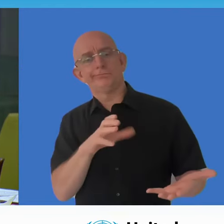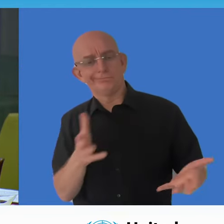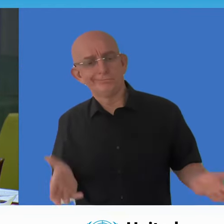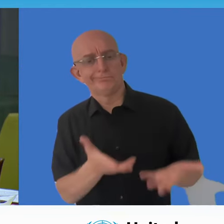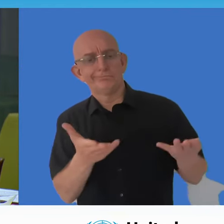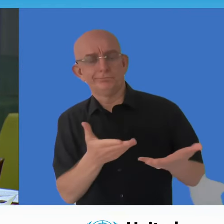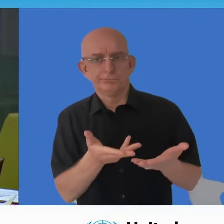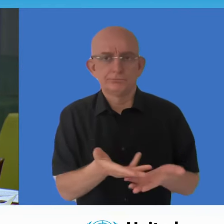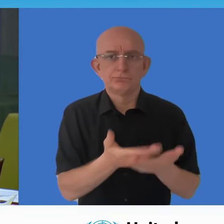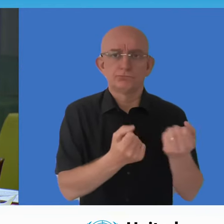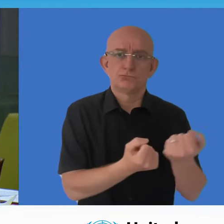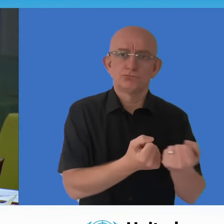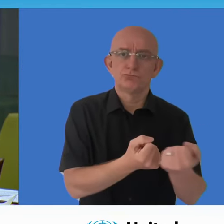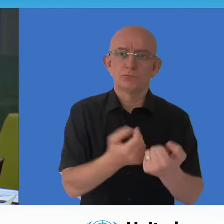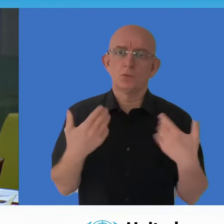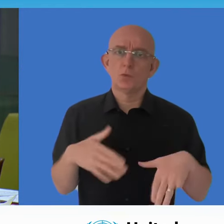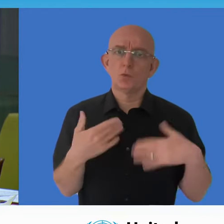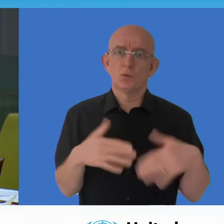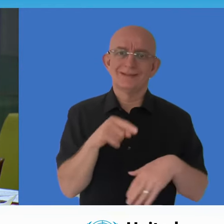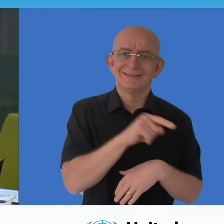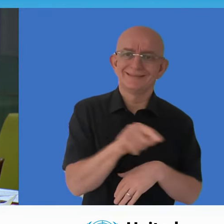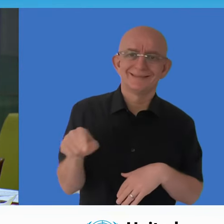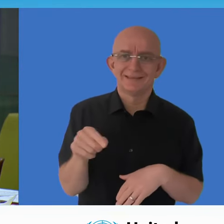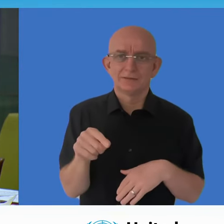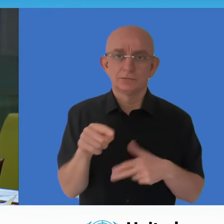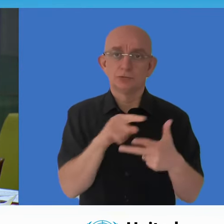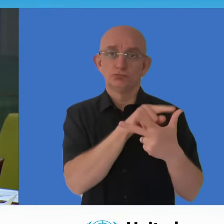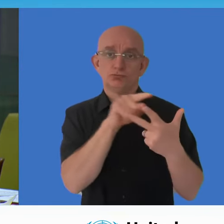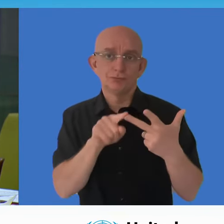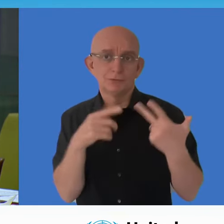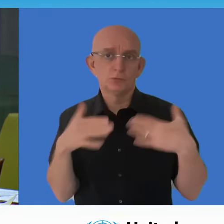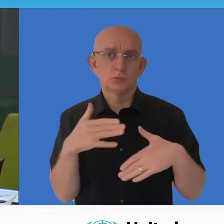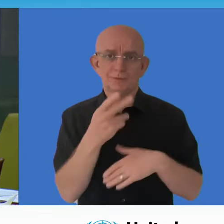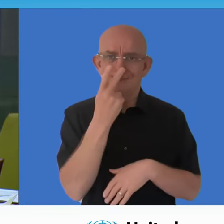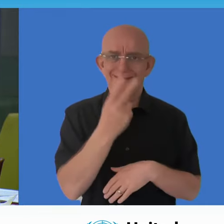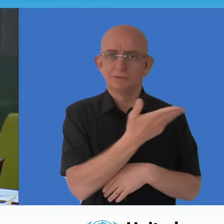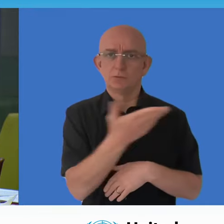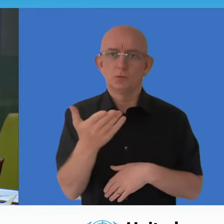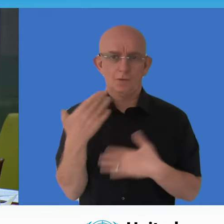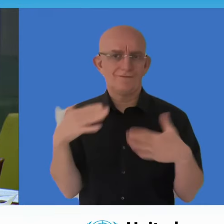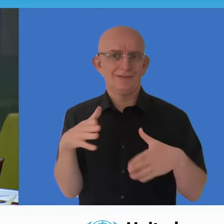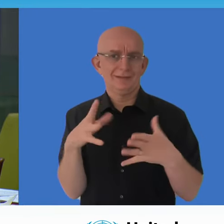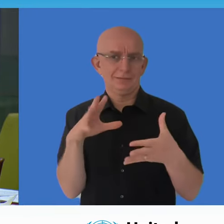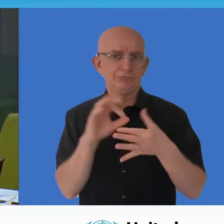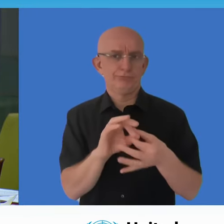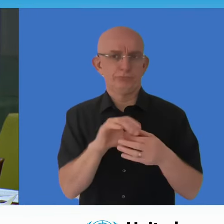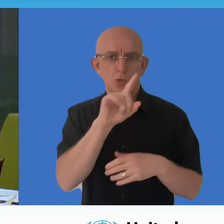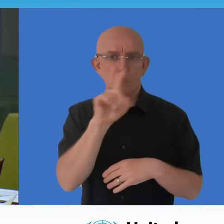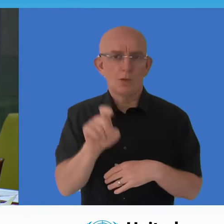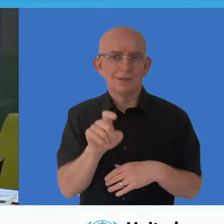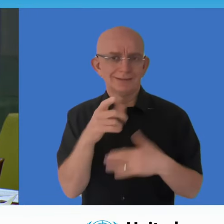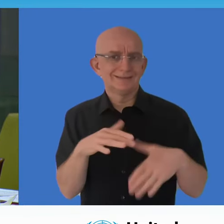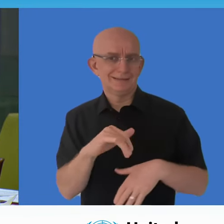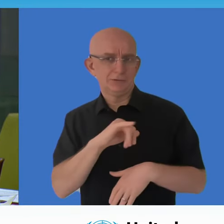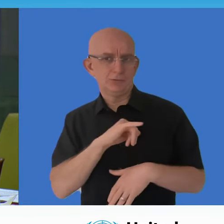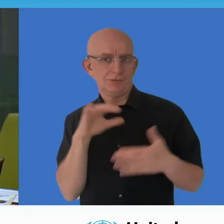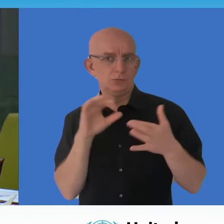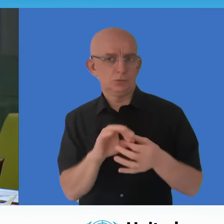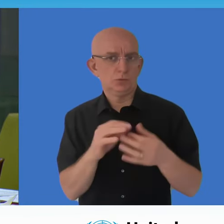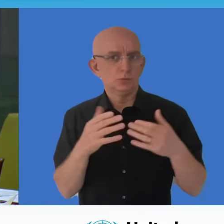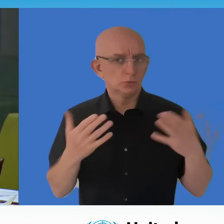that were mentioned in the question are really interested about, no? So I guess coming together as a group is where the